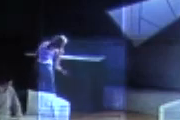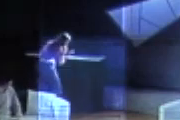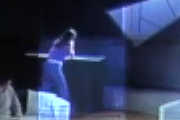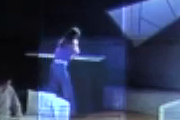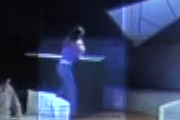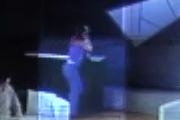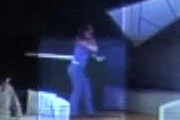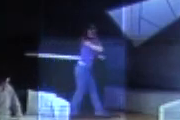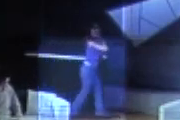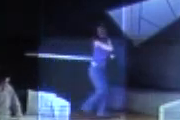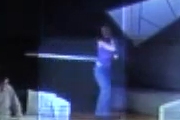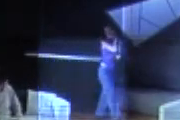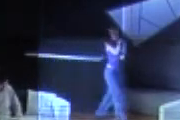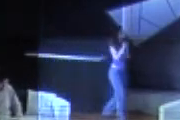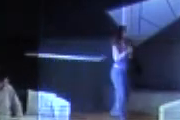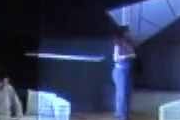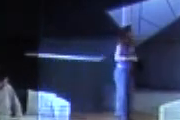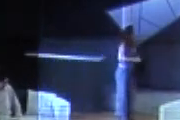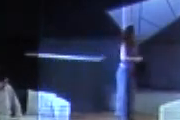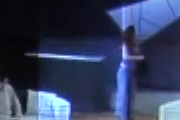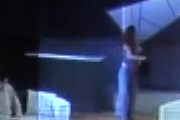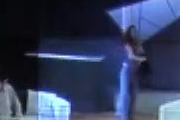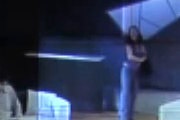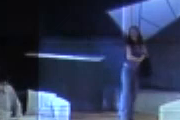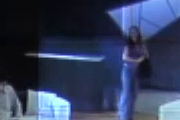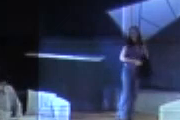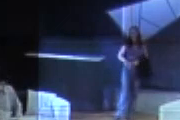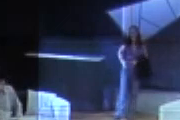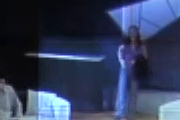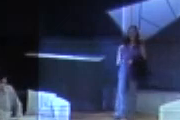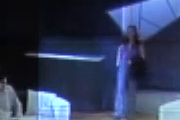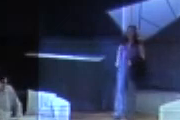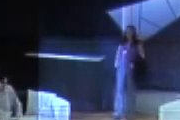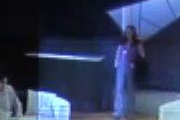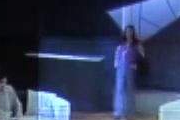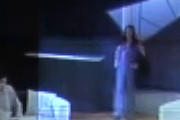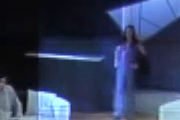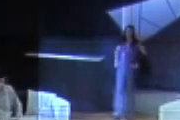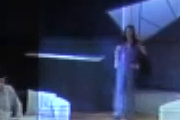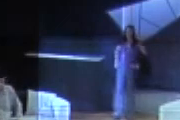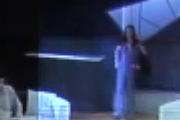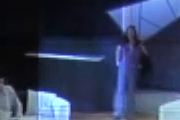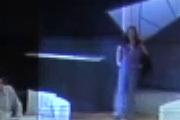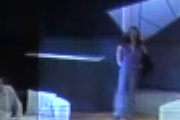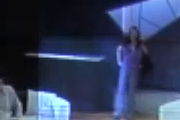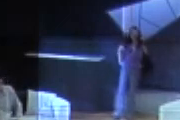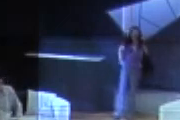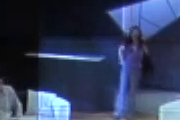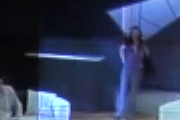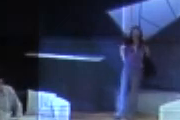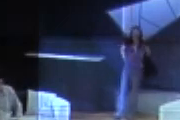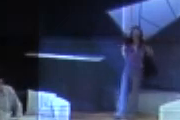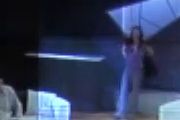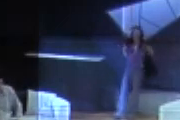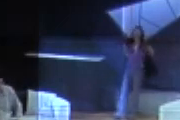here okay so are going to be on on this one yeah okay cool